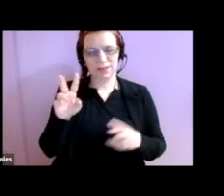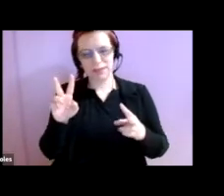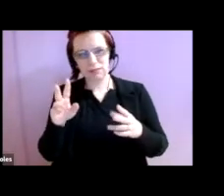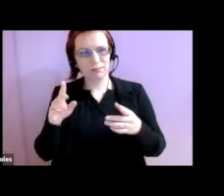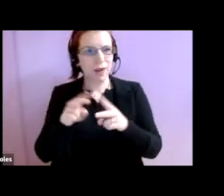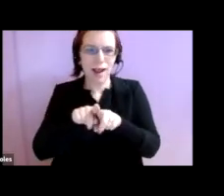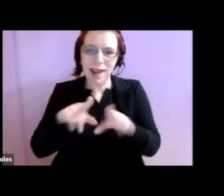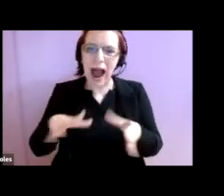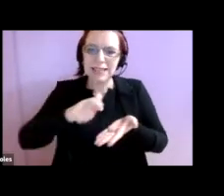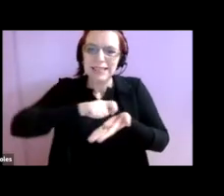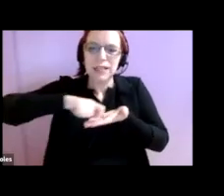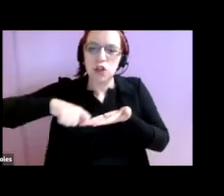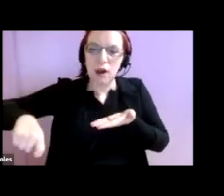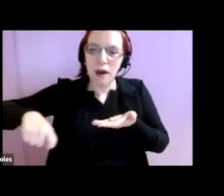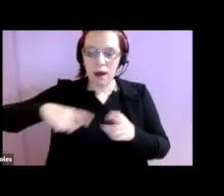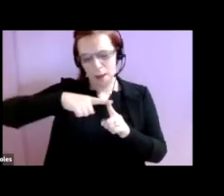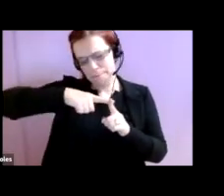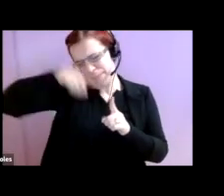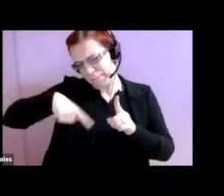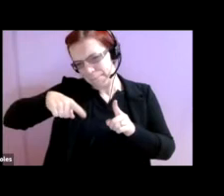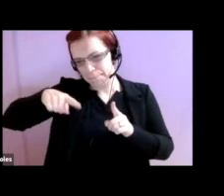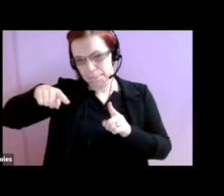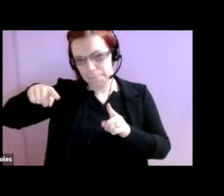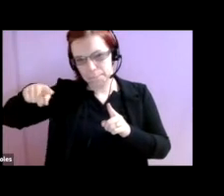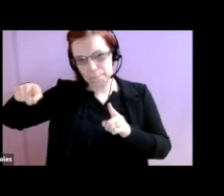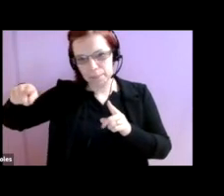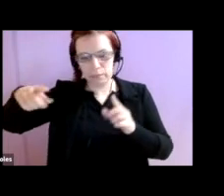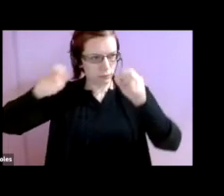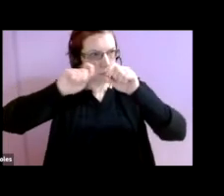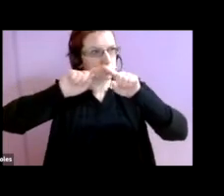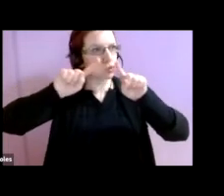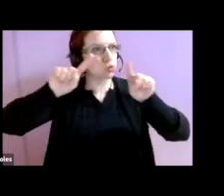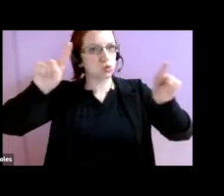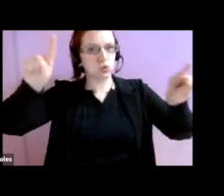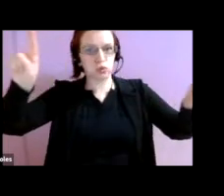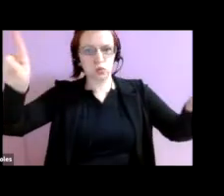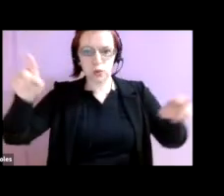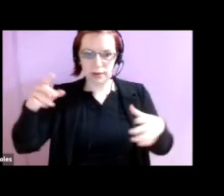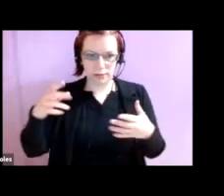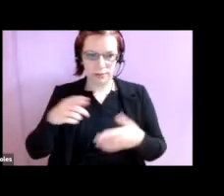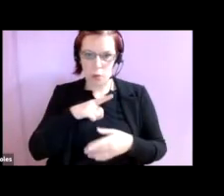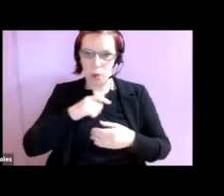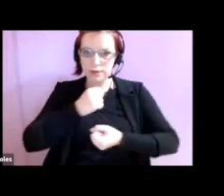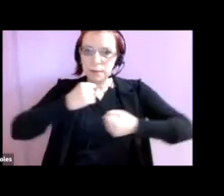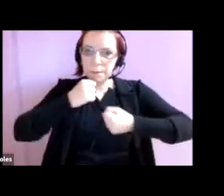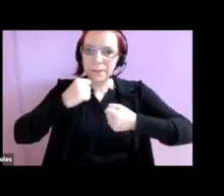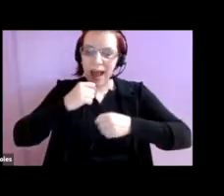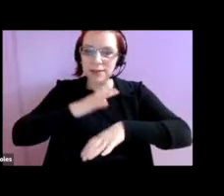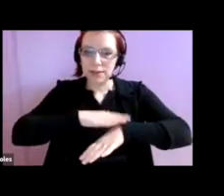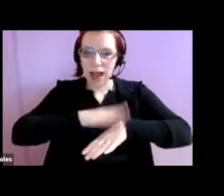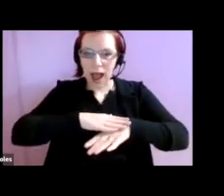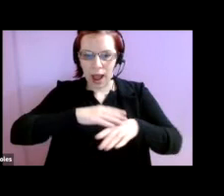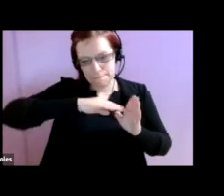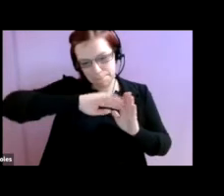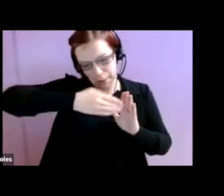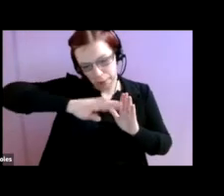is then sent out across the universe, these changes in the curvature of space-time, these ripples, for us to pick up